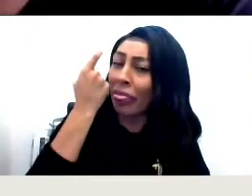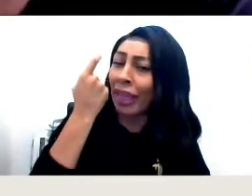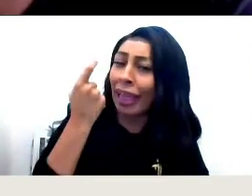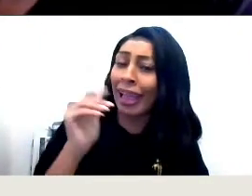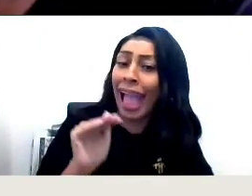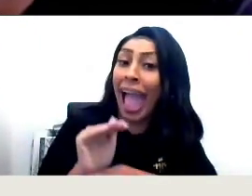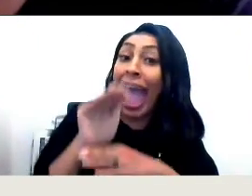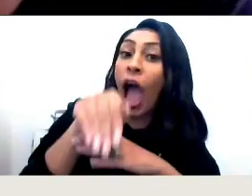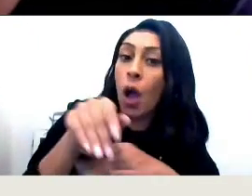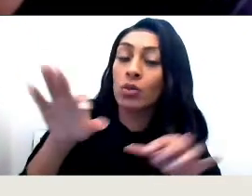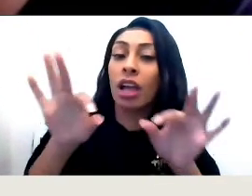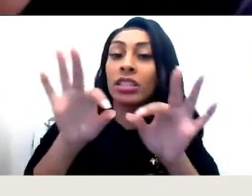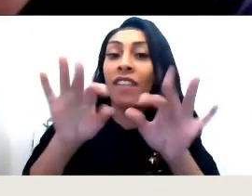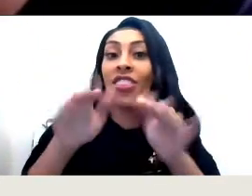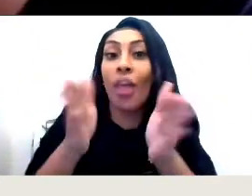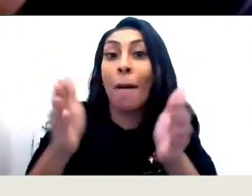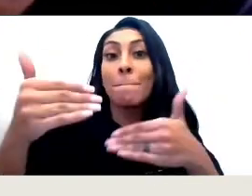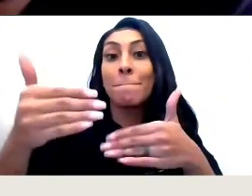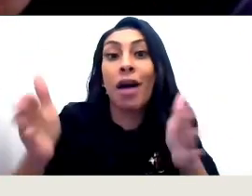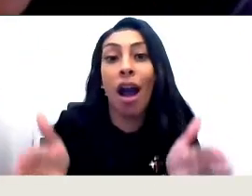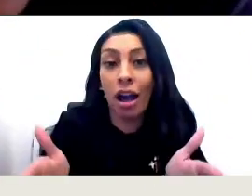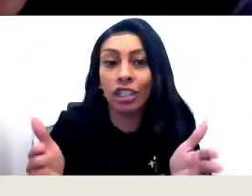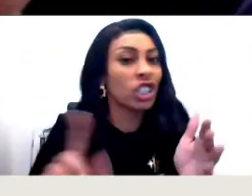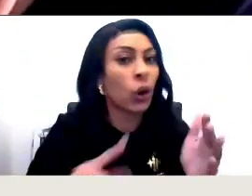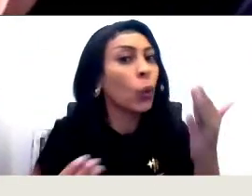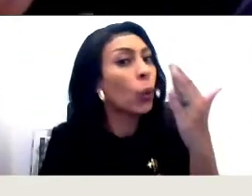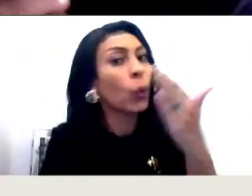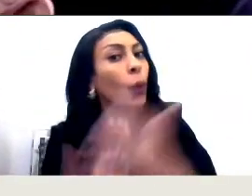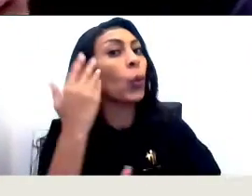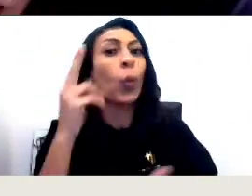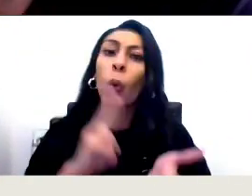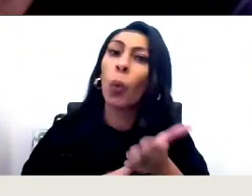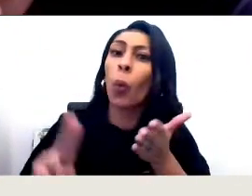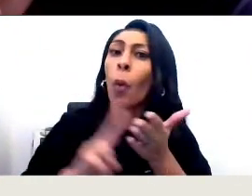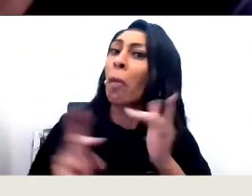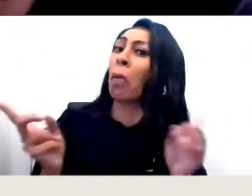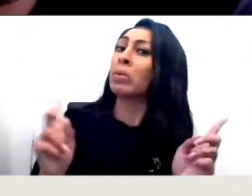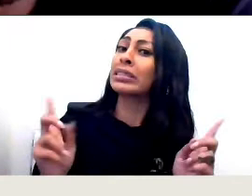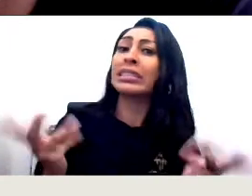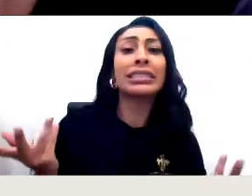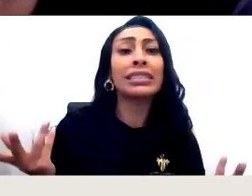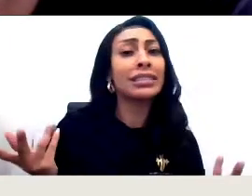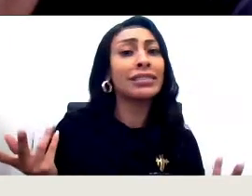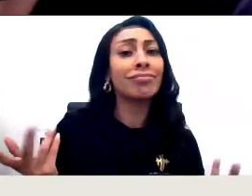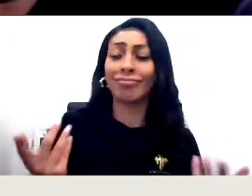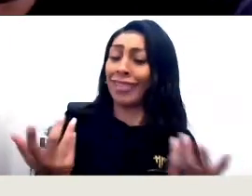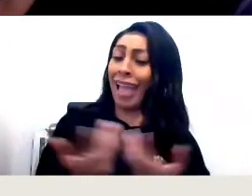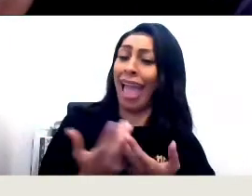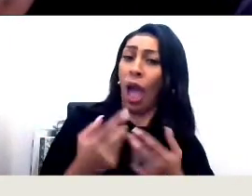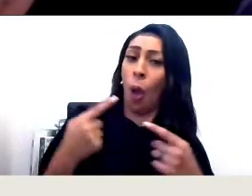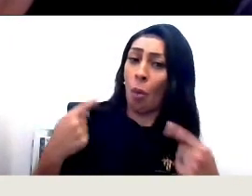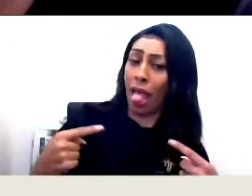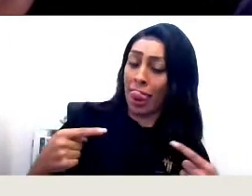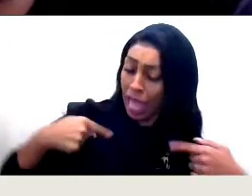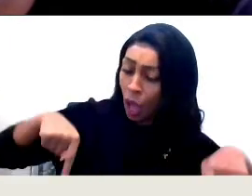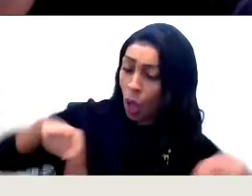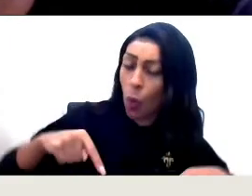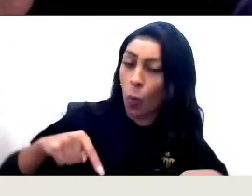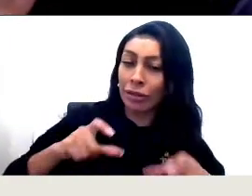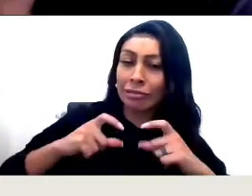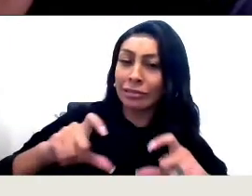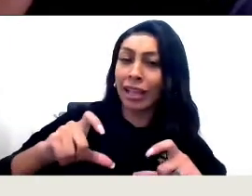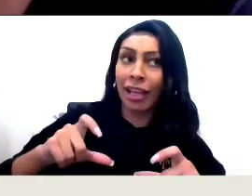box, like, okay, what is the new norm? How do we, you know, allow ourselves to